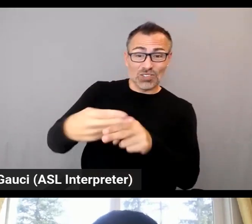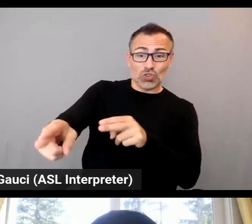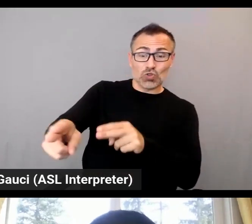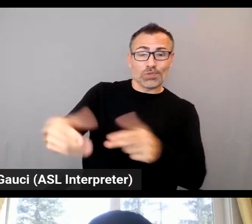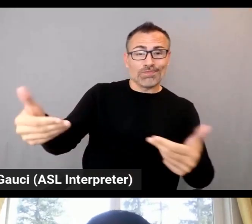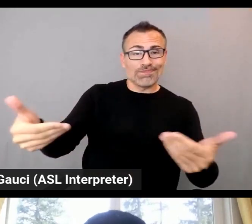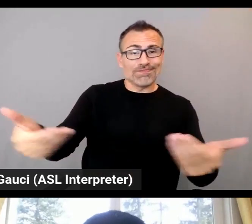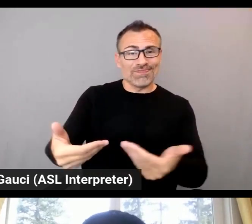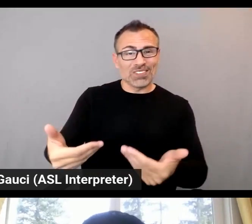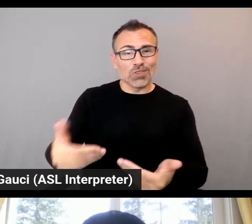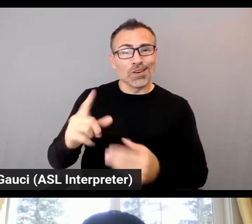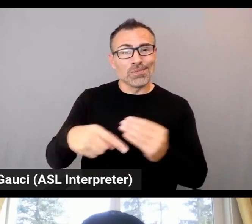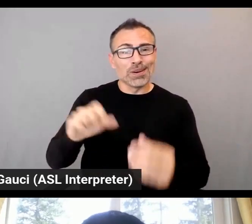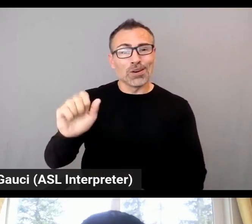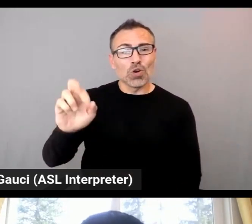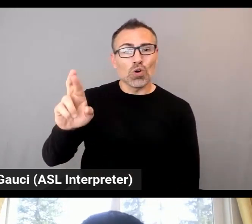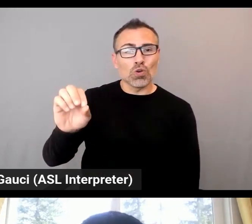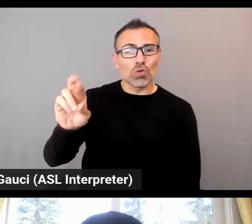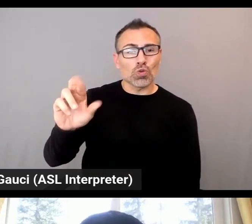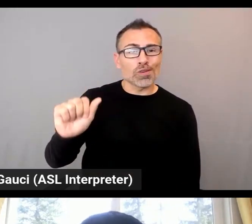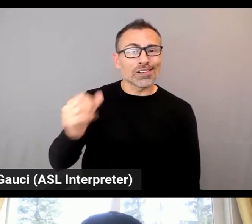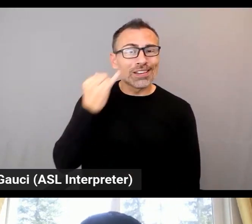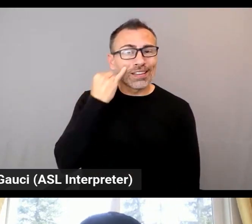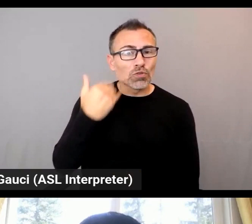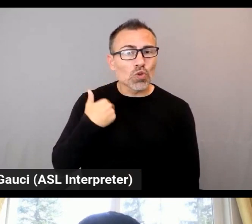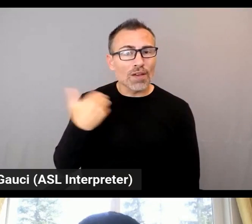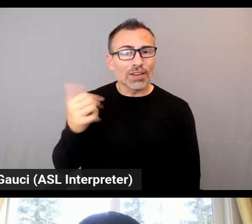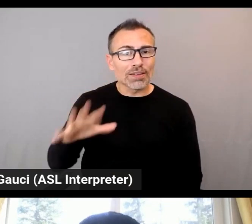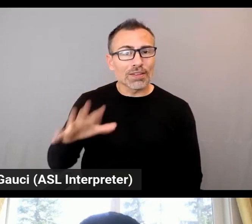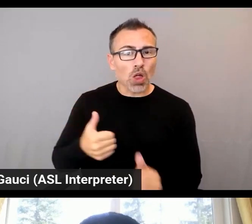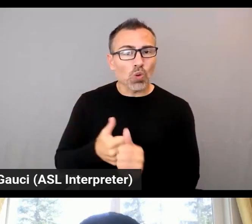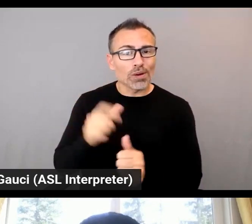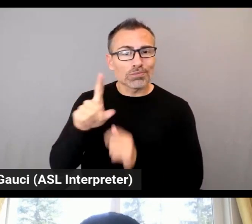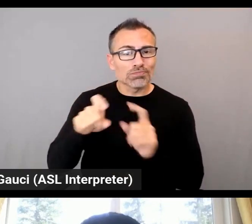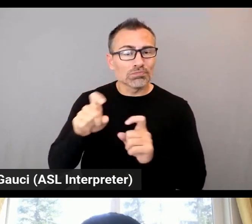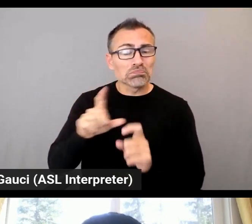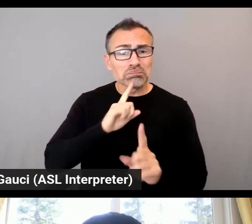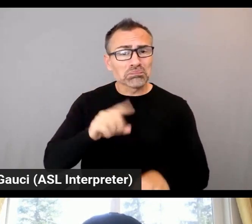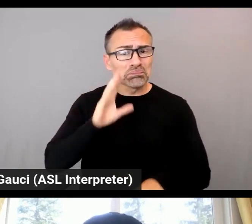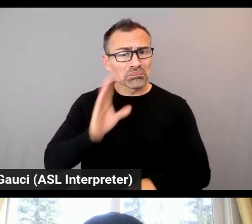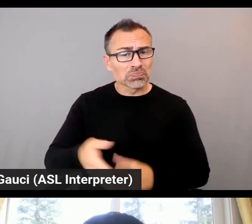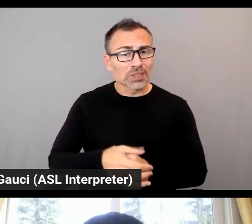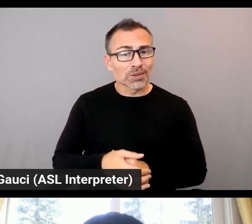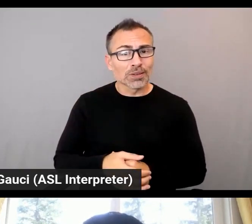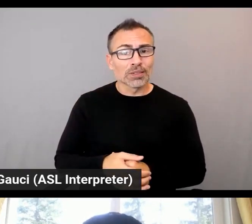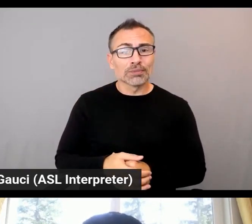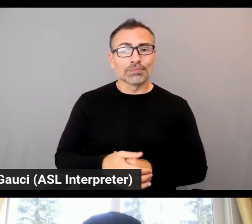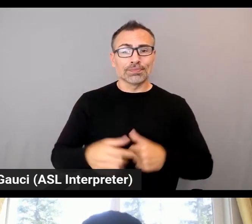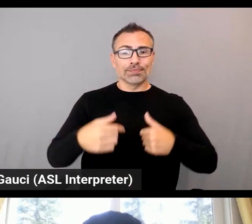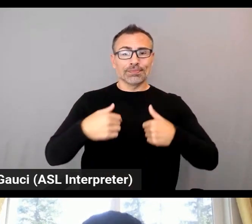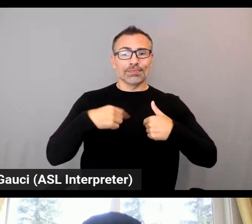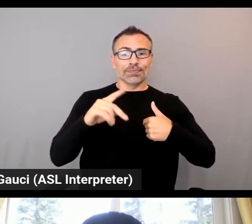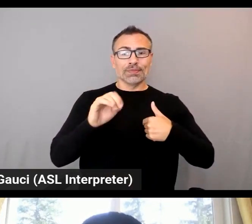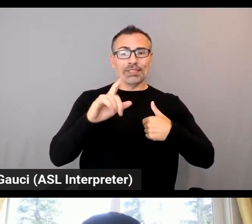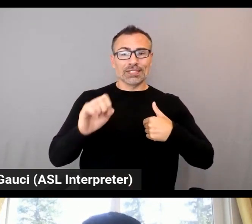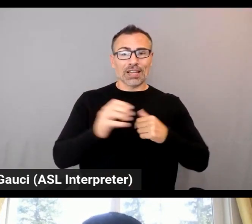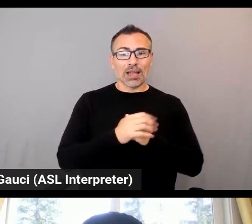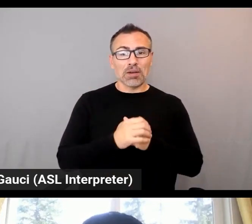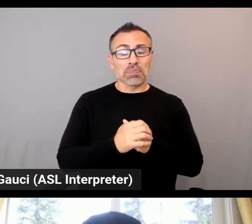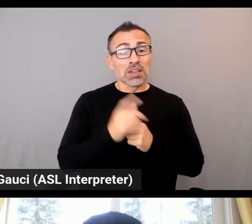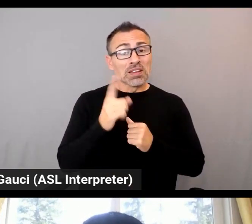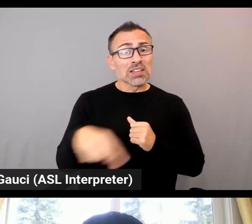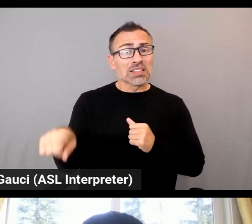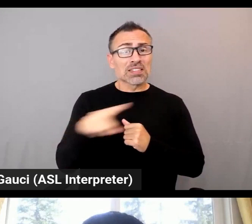If there are any follow-up questions, I'll be happy to answer. Yeah, and so these protections that we're going to be talking about today for